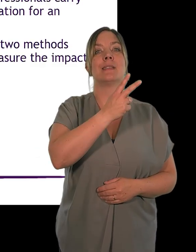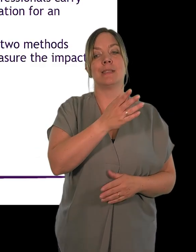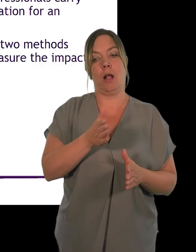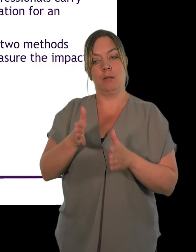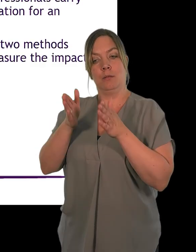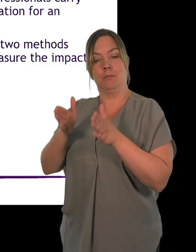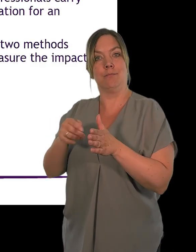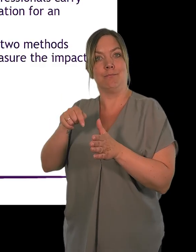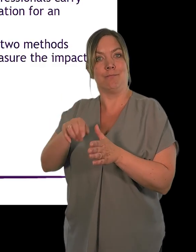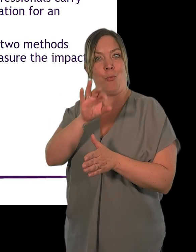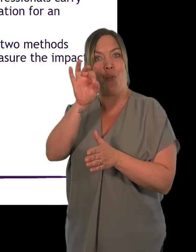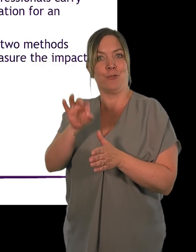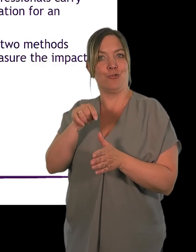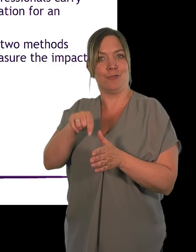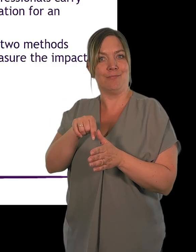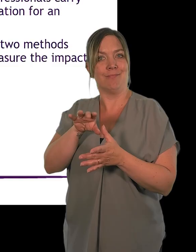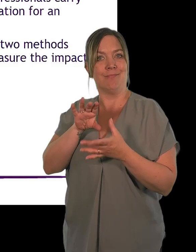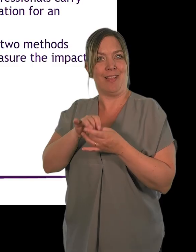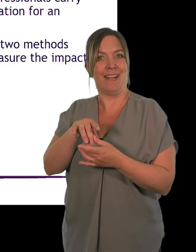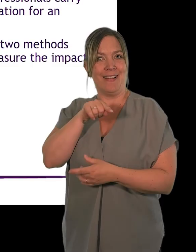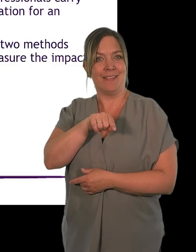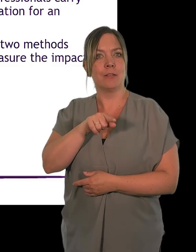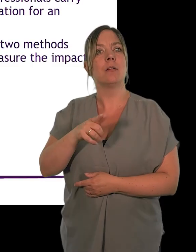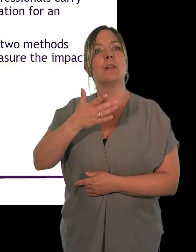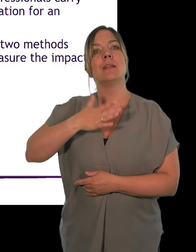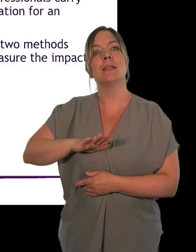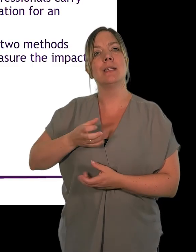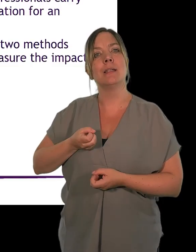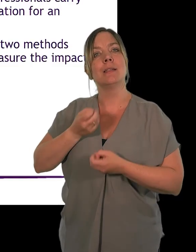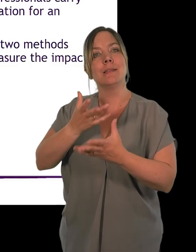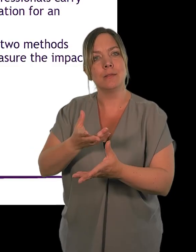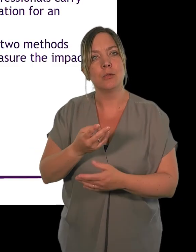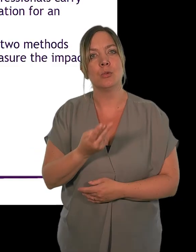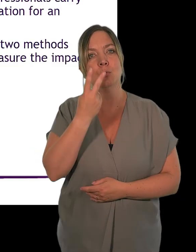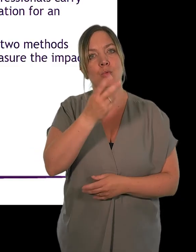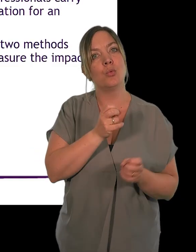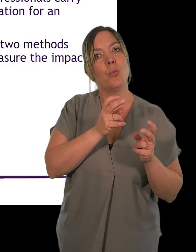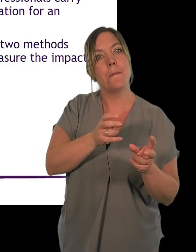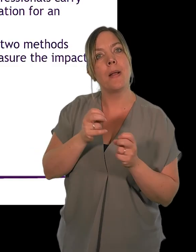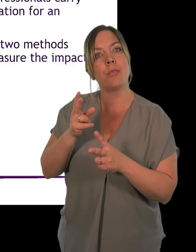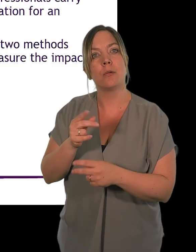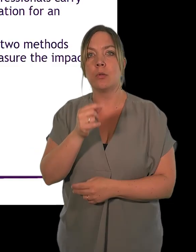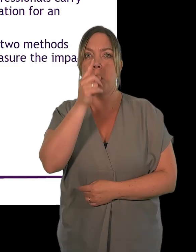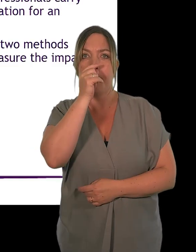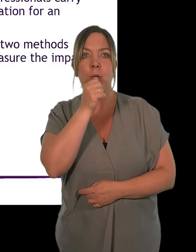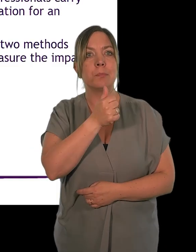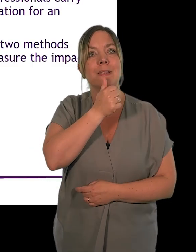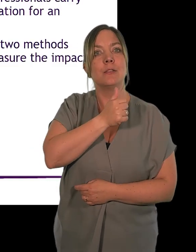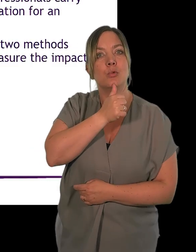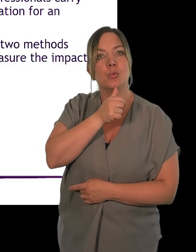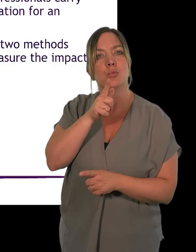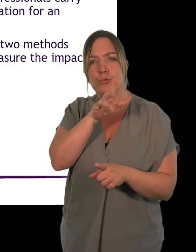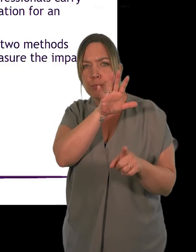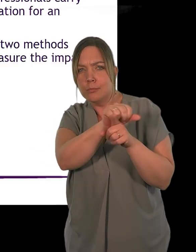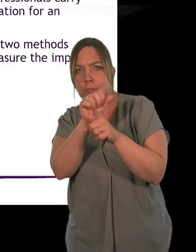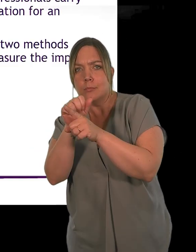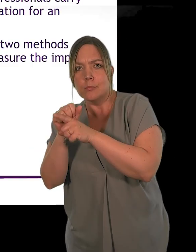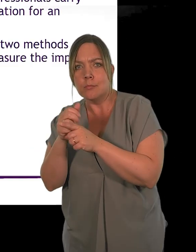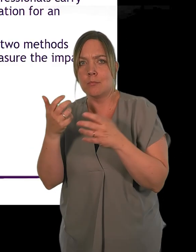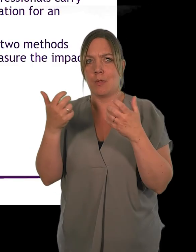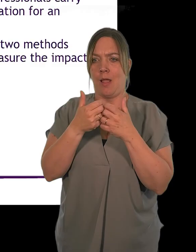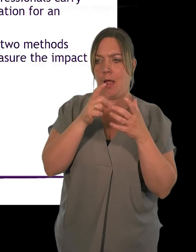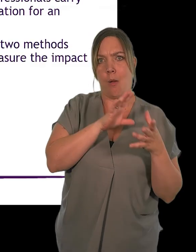Now, for the second part of this question, you need to provide two methods that might be used to measure the impact of